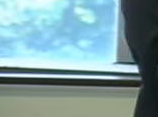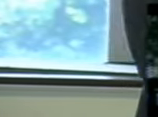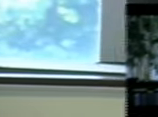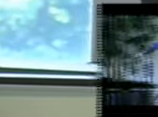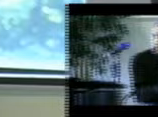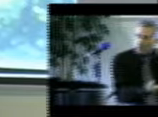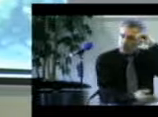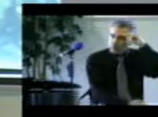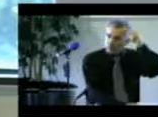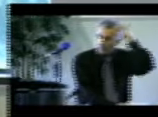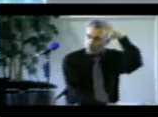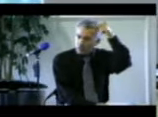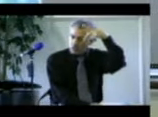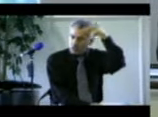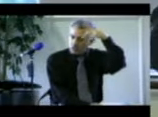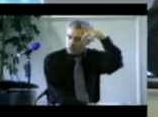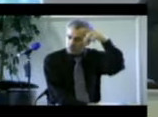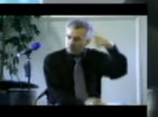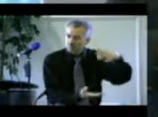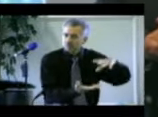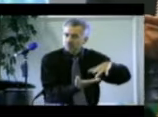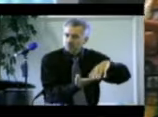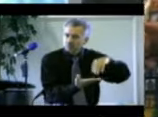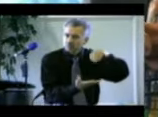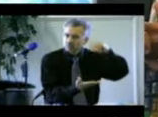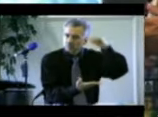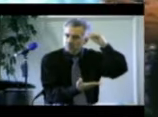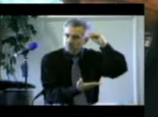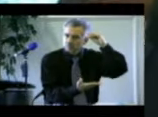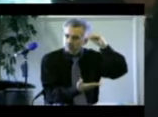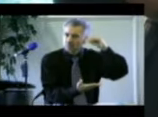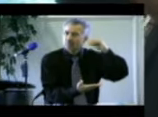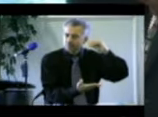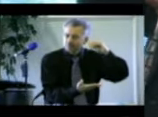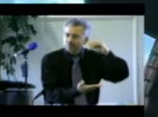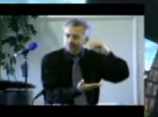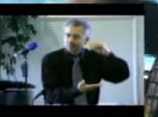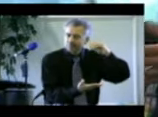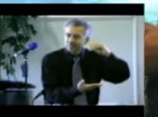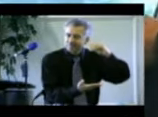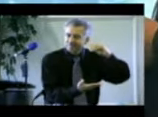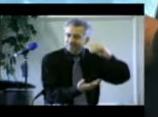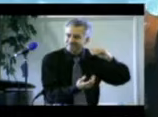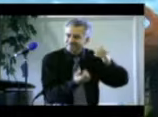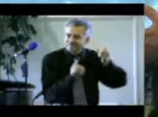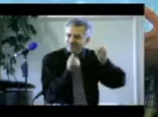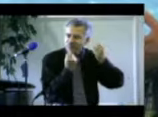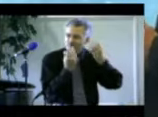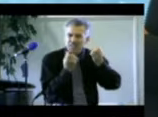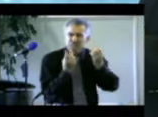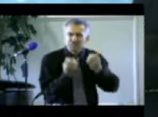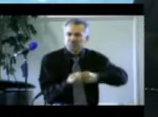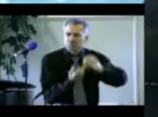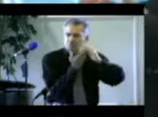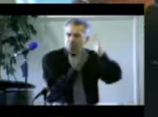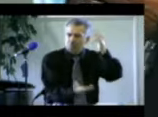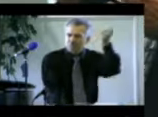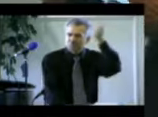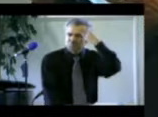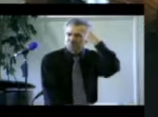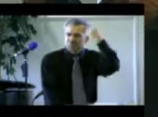political activities. He learns all there is to know in